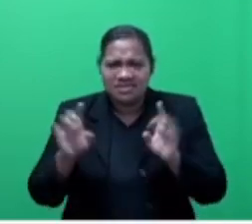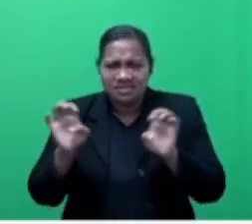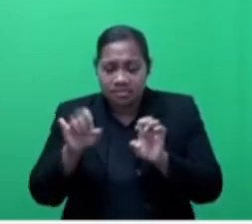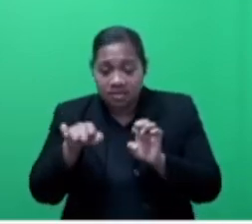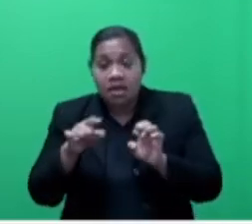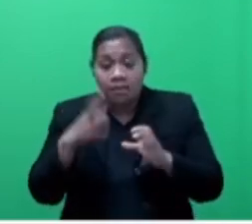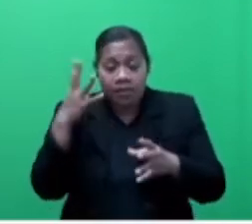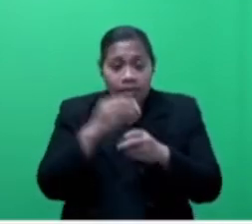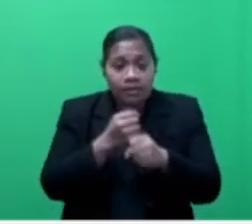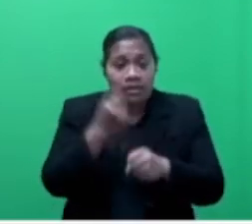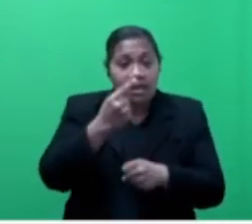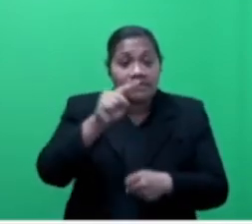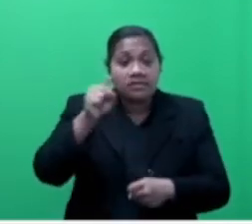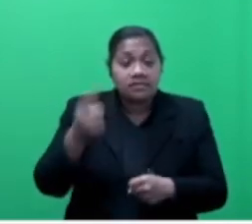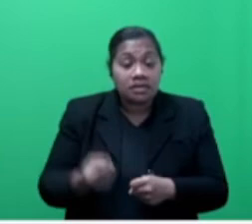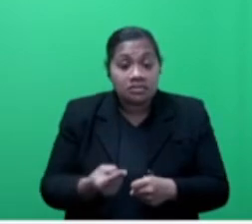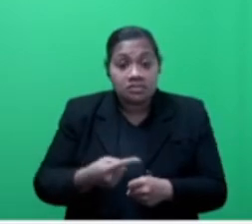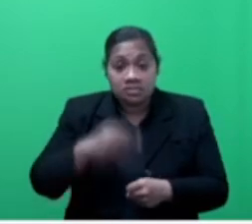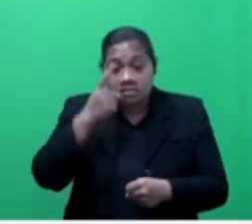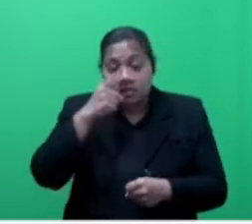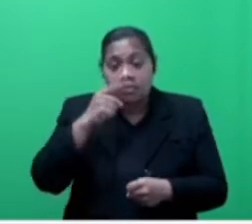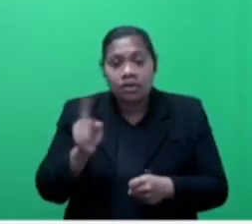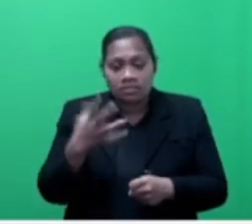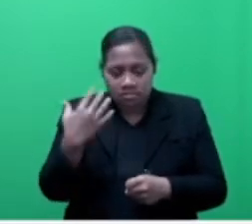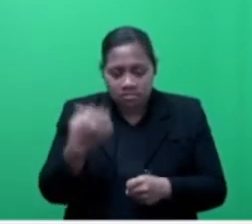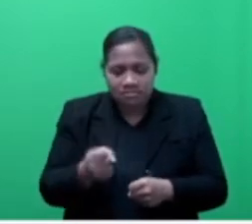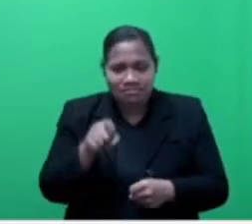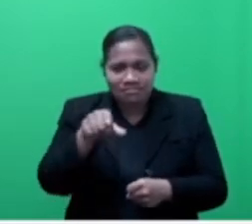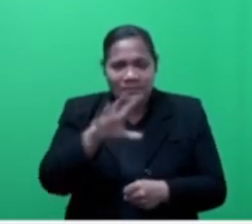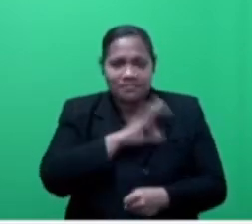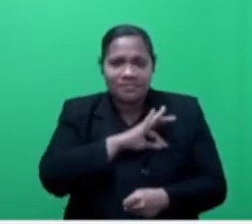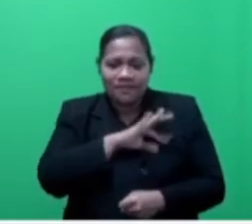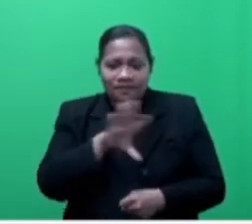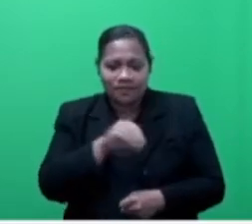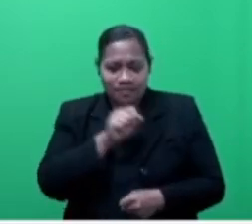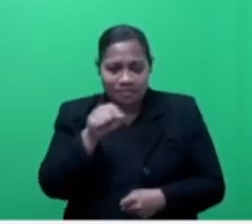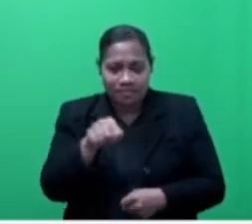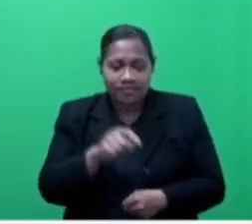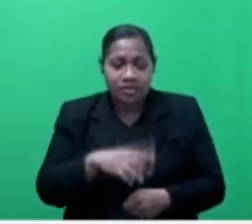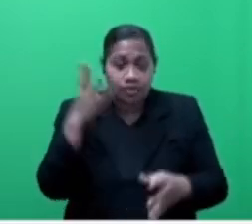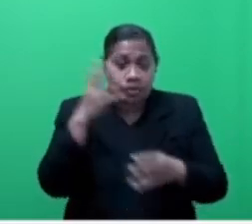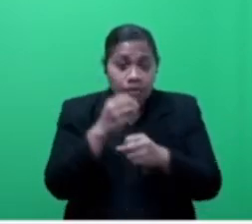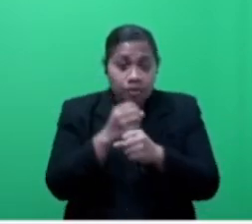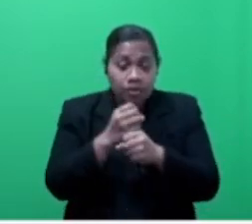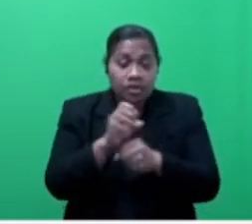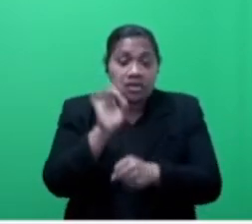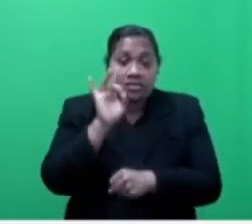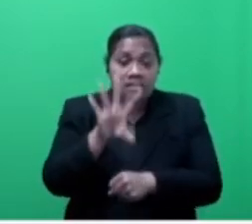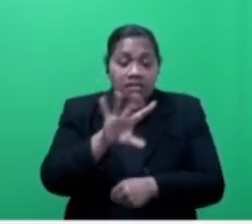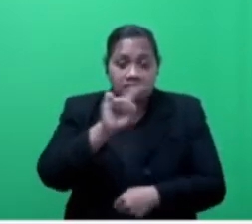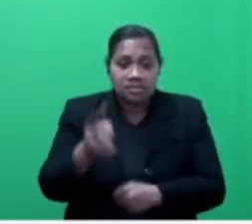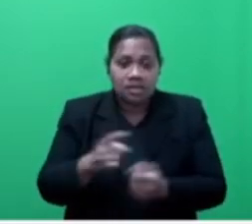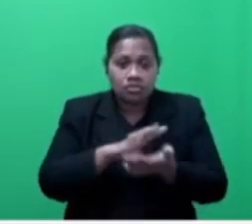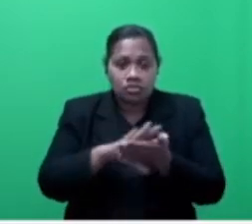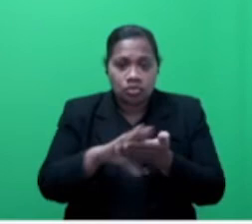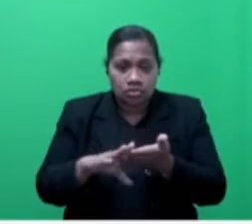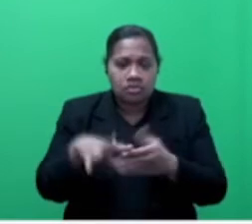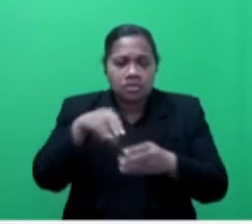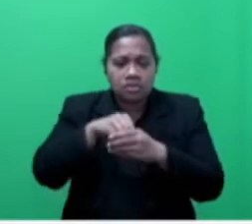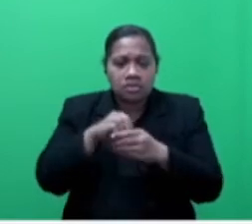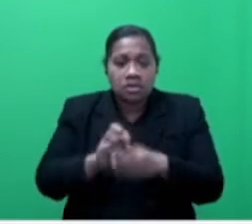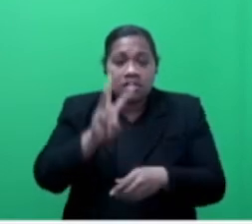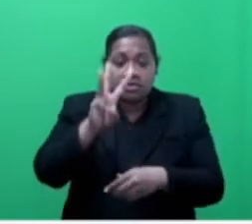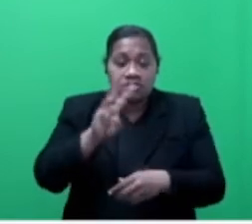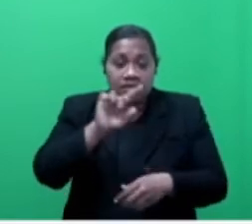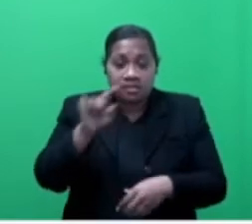11,000 beneficiaries were initially covered, with a total cover of $10,000, which included $3,000 for